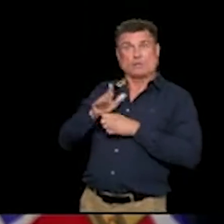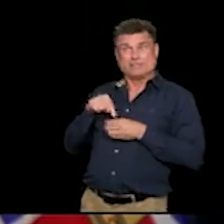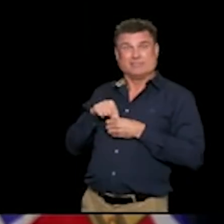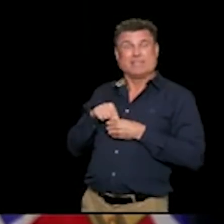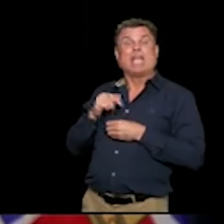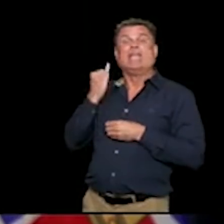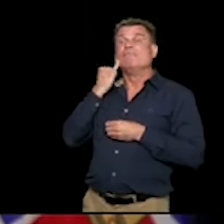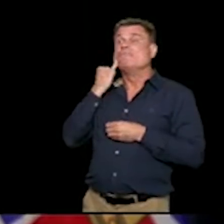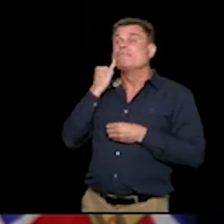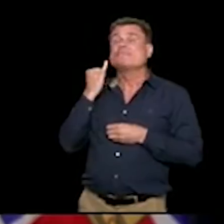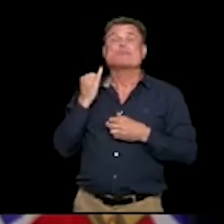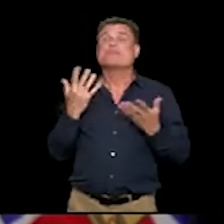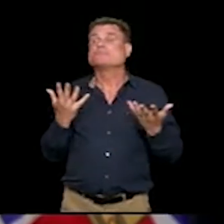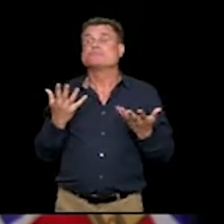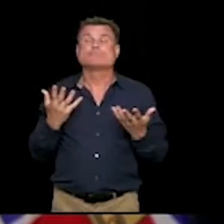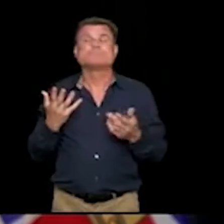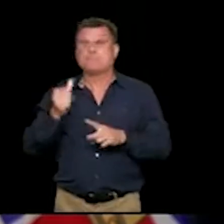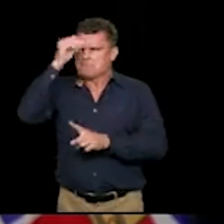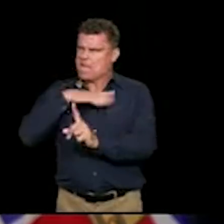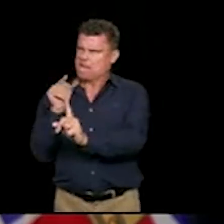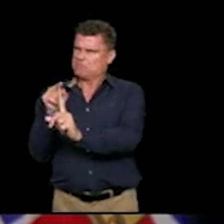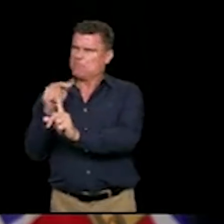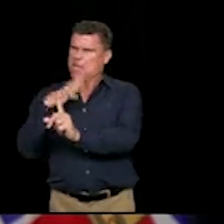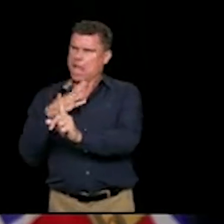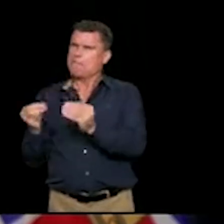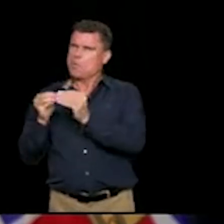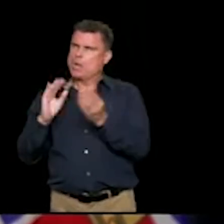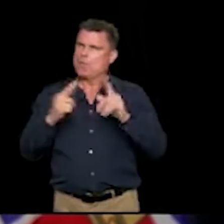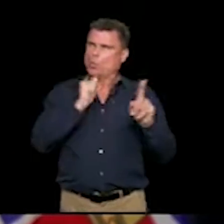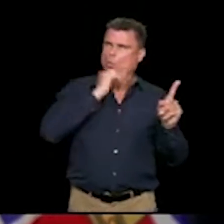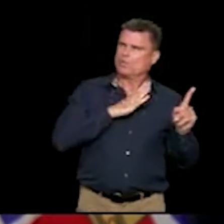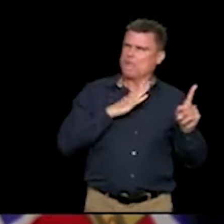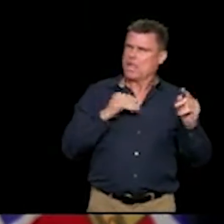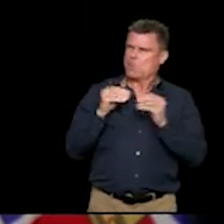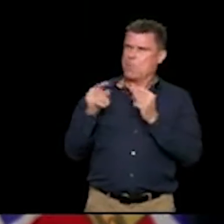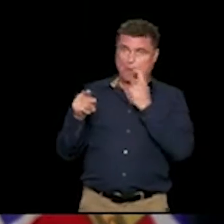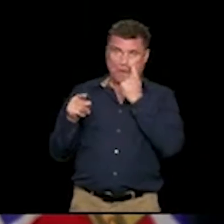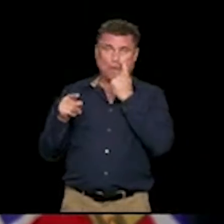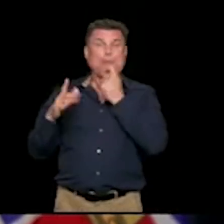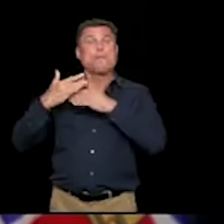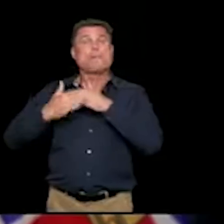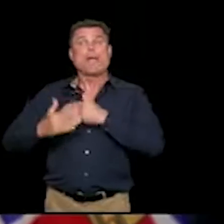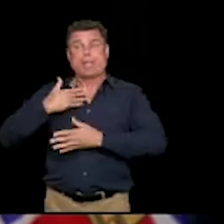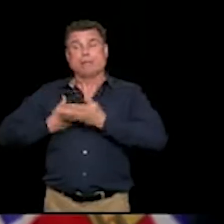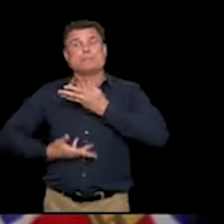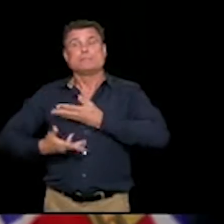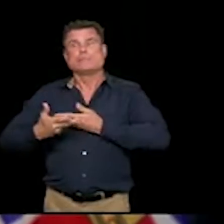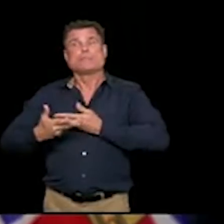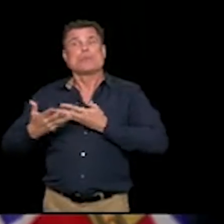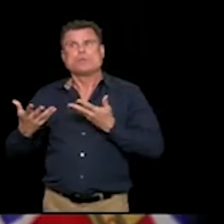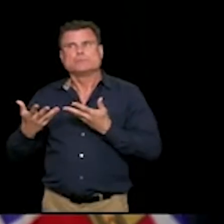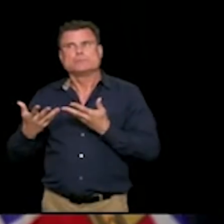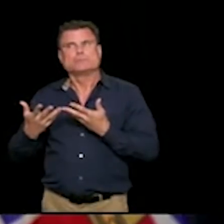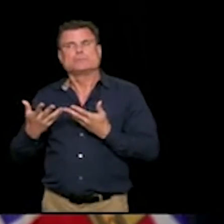subgroup of people, more likely to be men than women for reasons we don't completely understand, that they have increased clotting in their